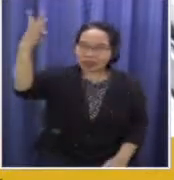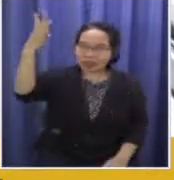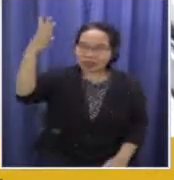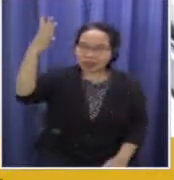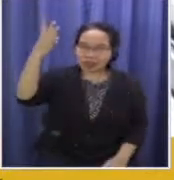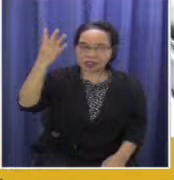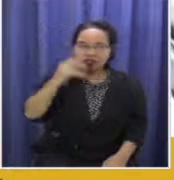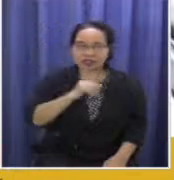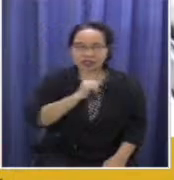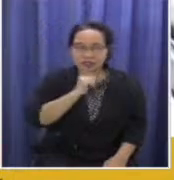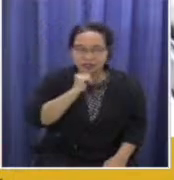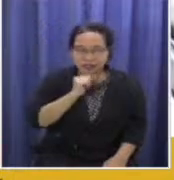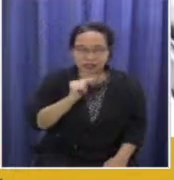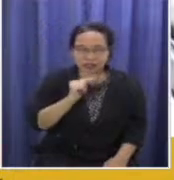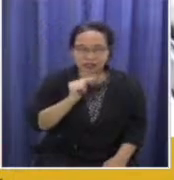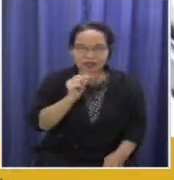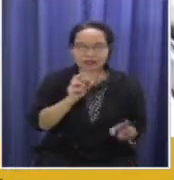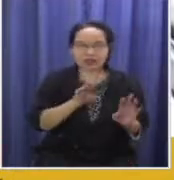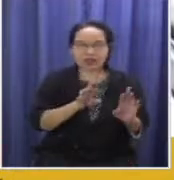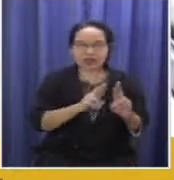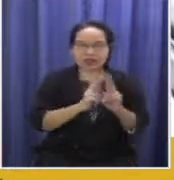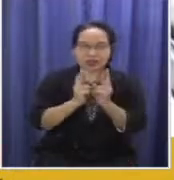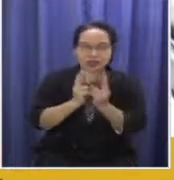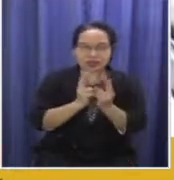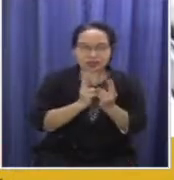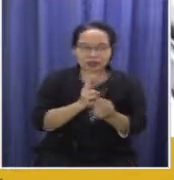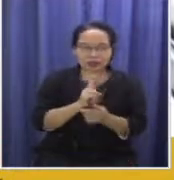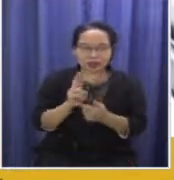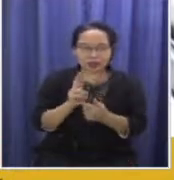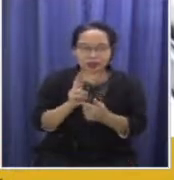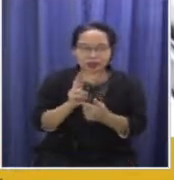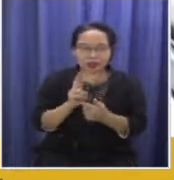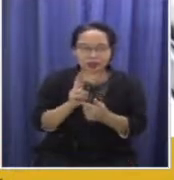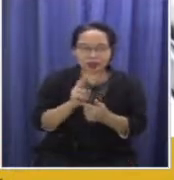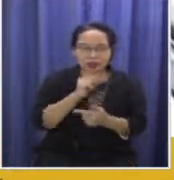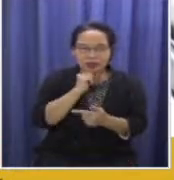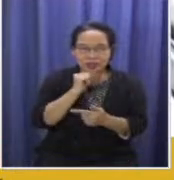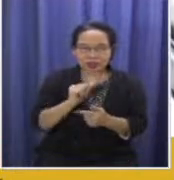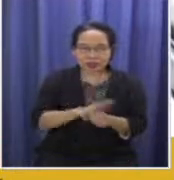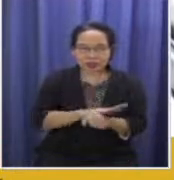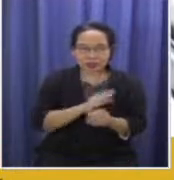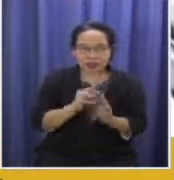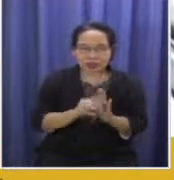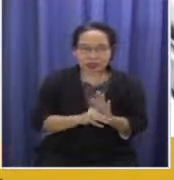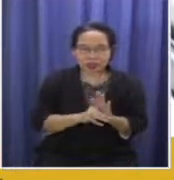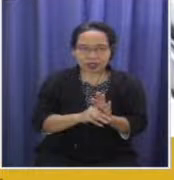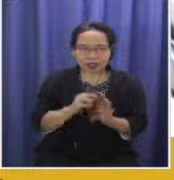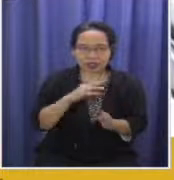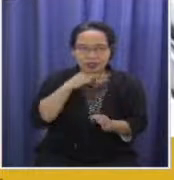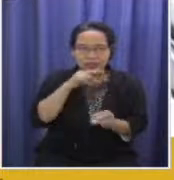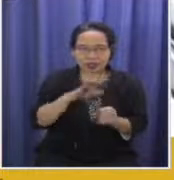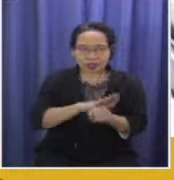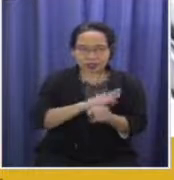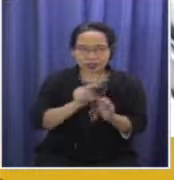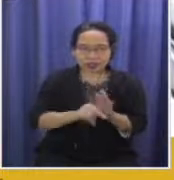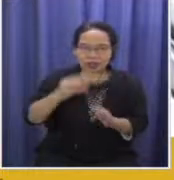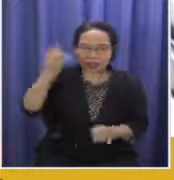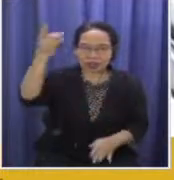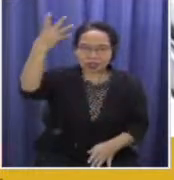are not relative or not sufficient to